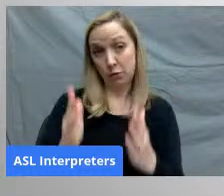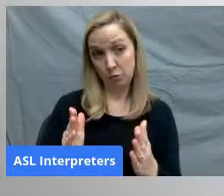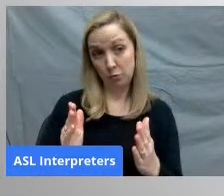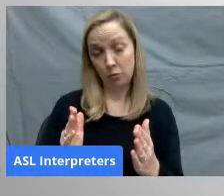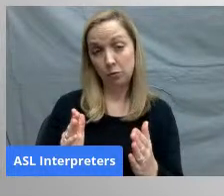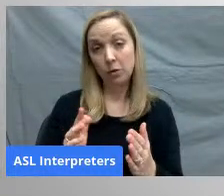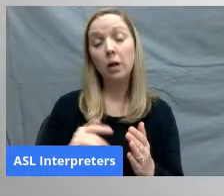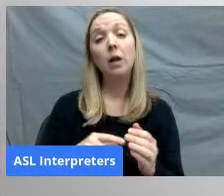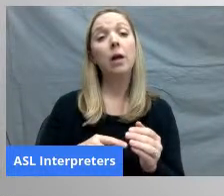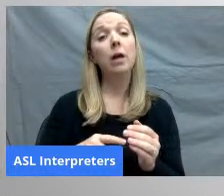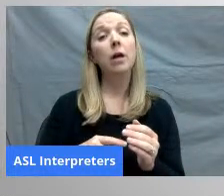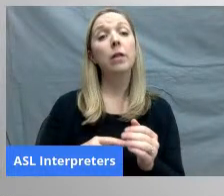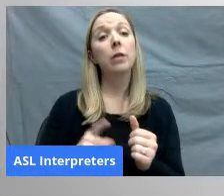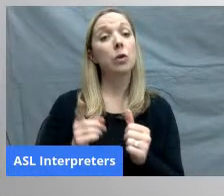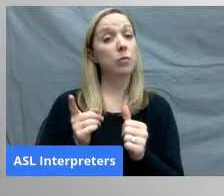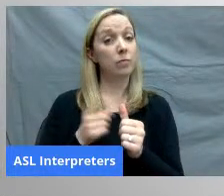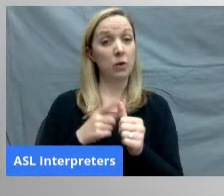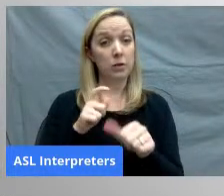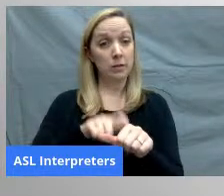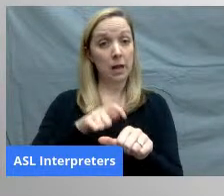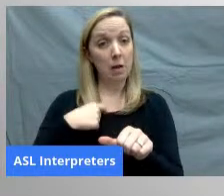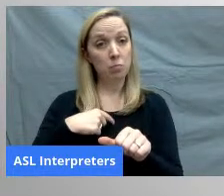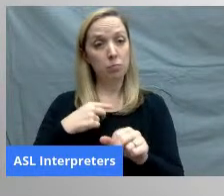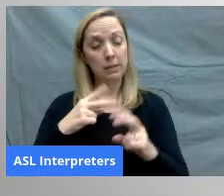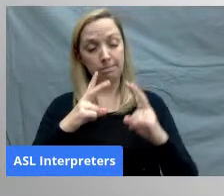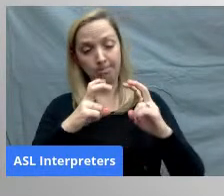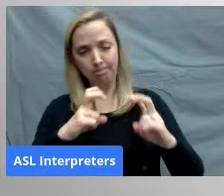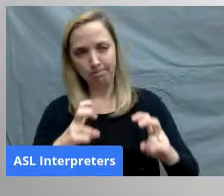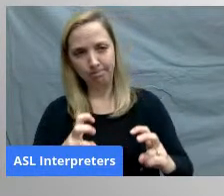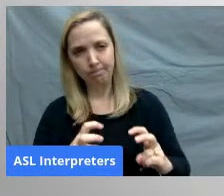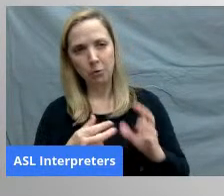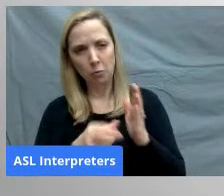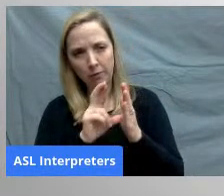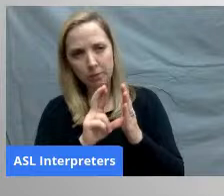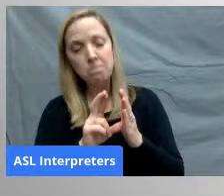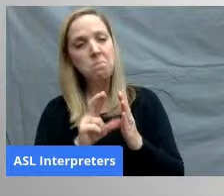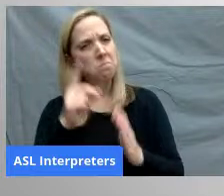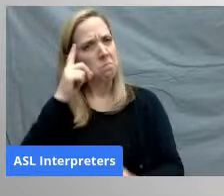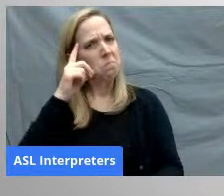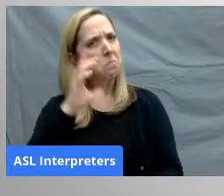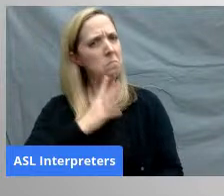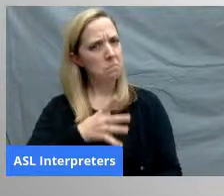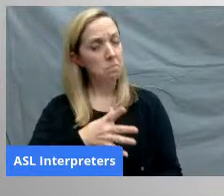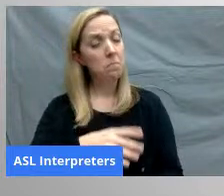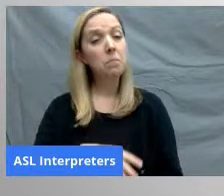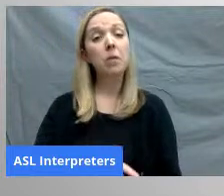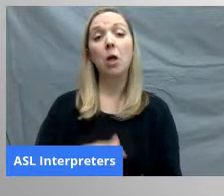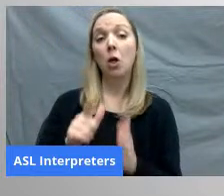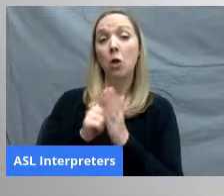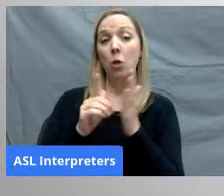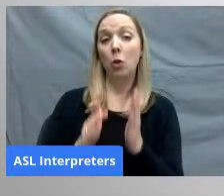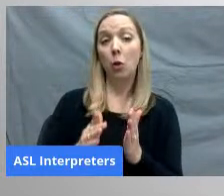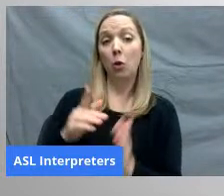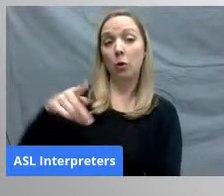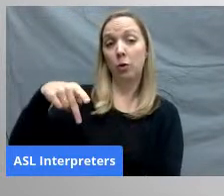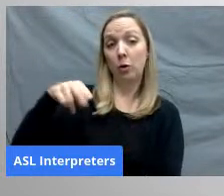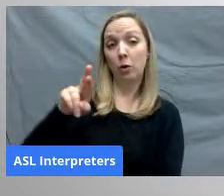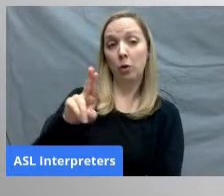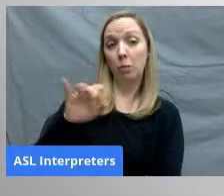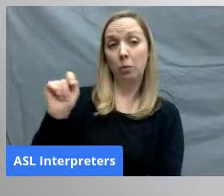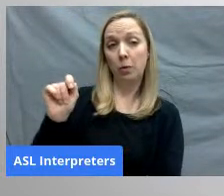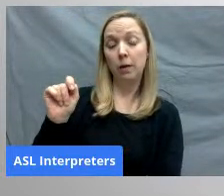was fine. Mr. Pruitt commented on the legal aspects, that there's some new state laws